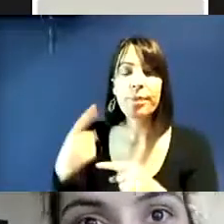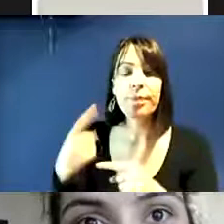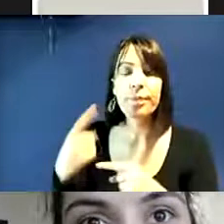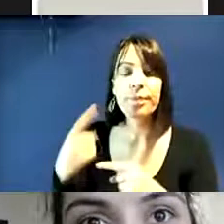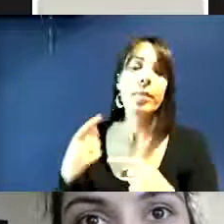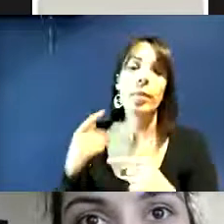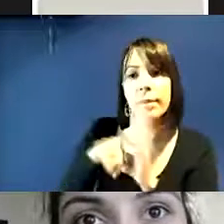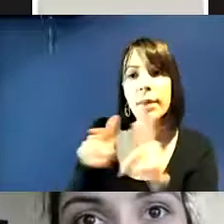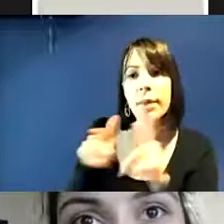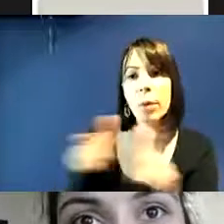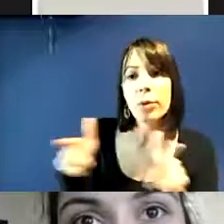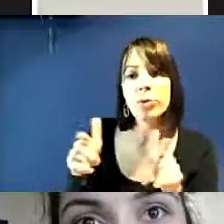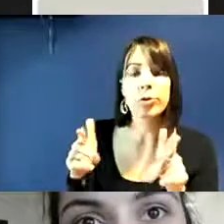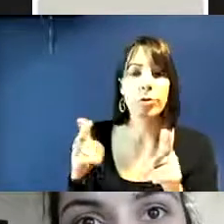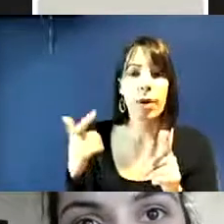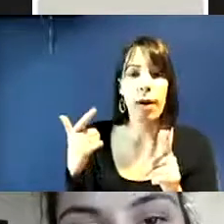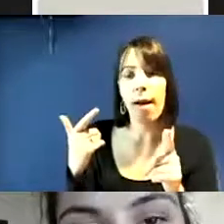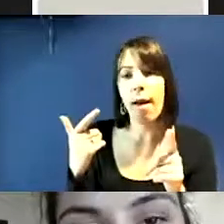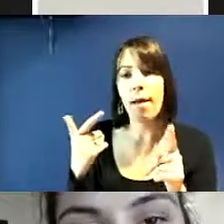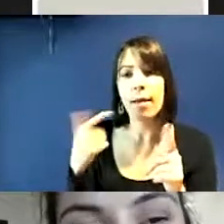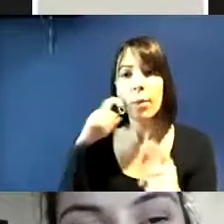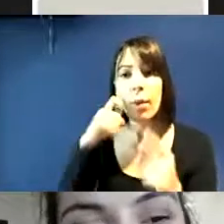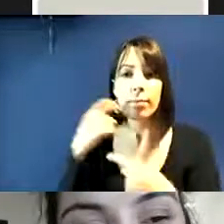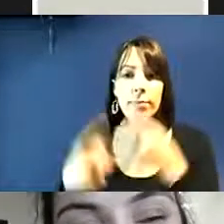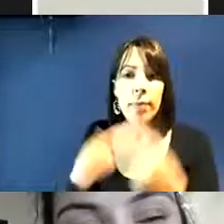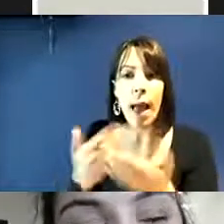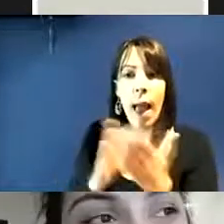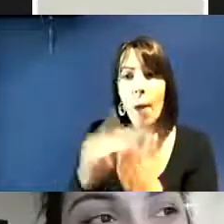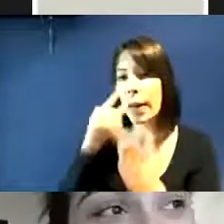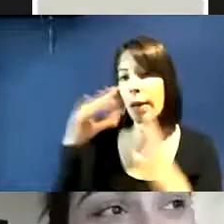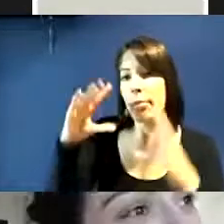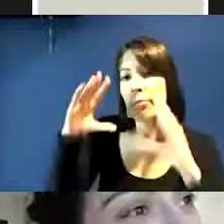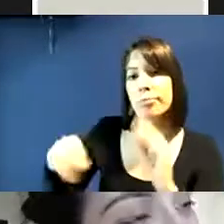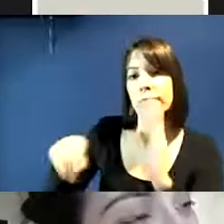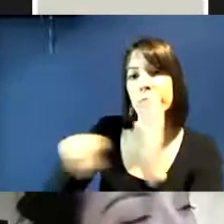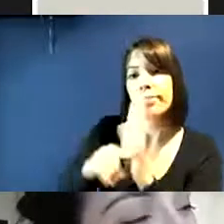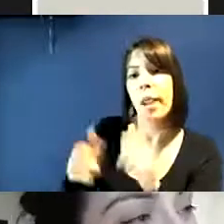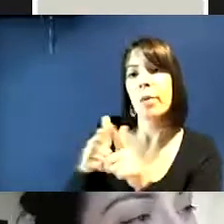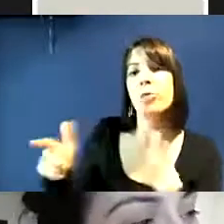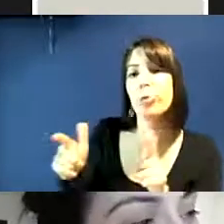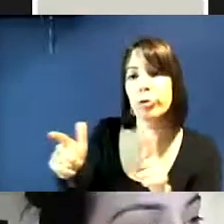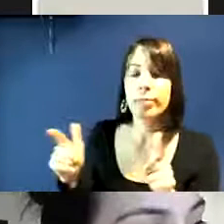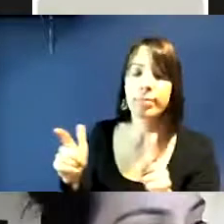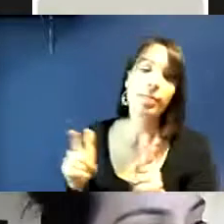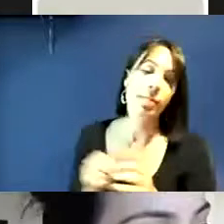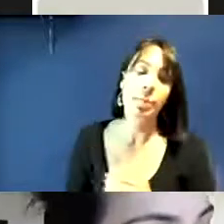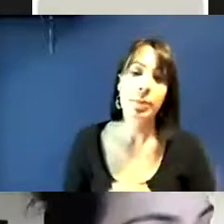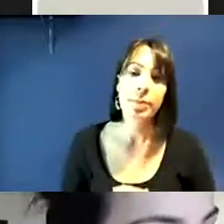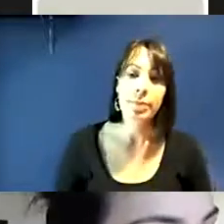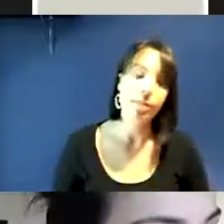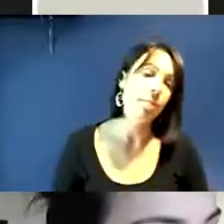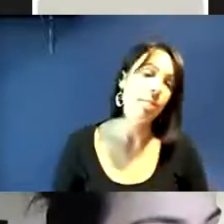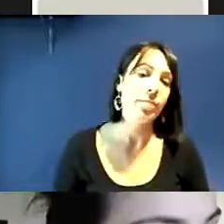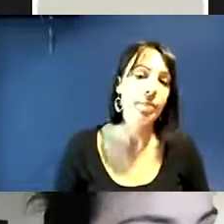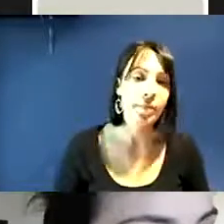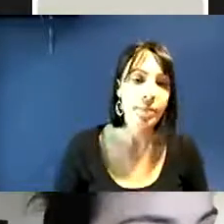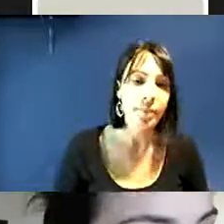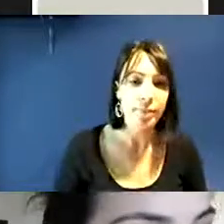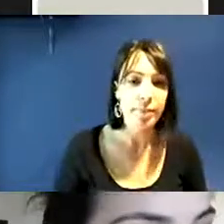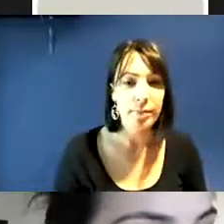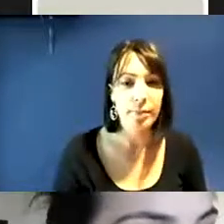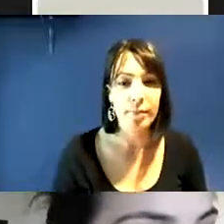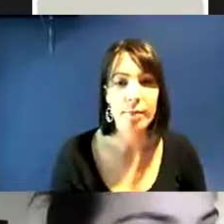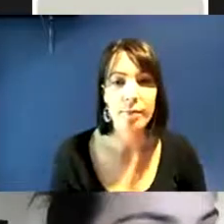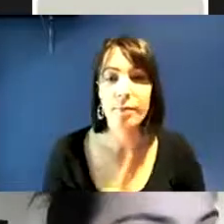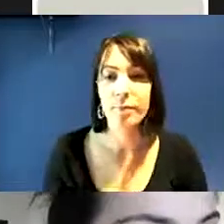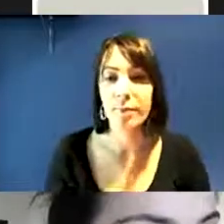and also what we can do to combat that deficit language, which kind of leads into our next essential action. So over to you,